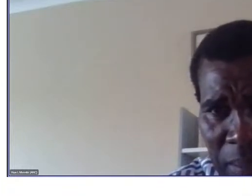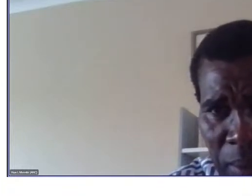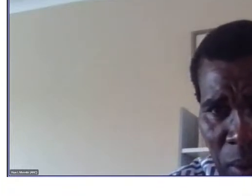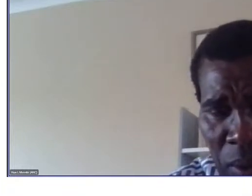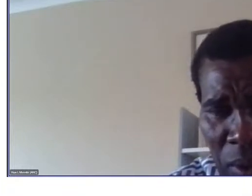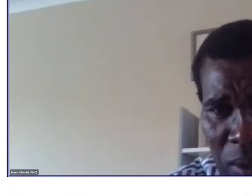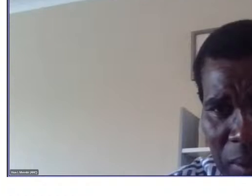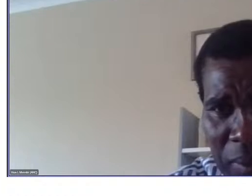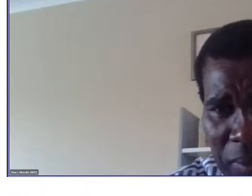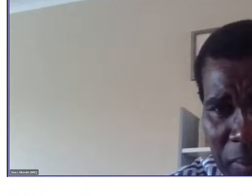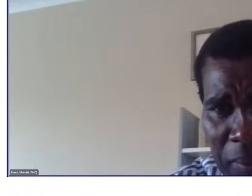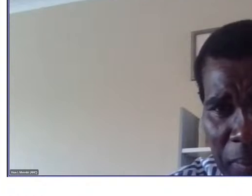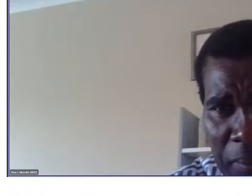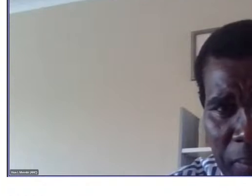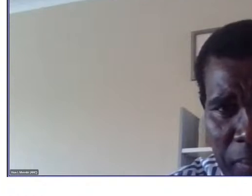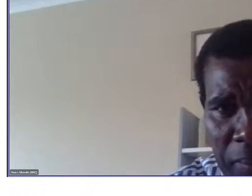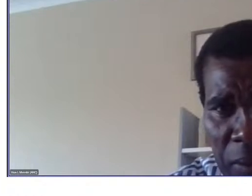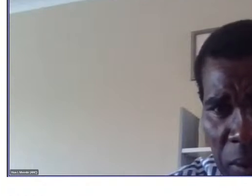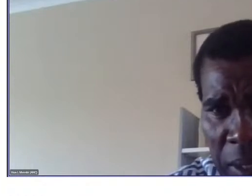Honorable Ngondo,